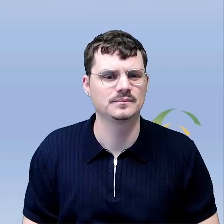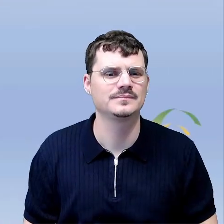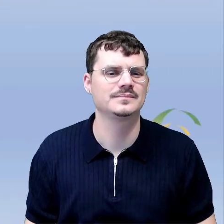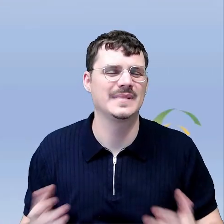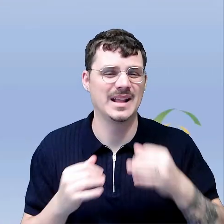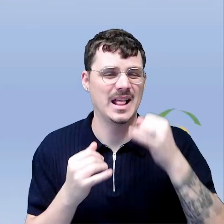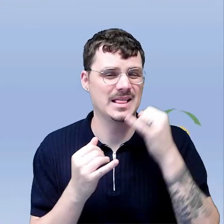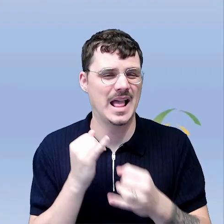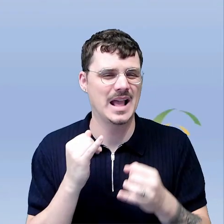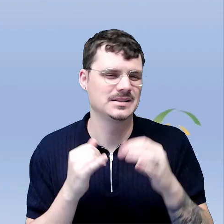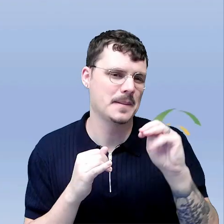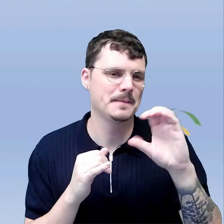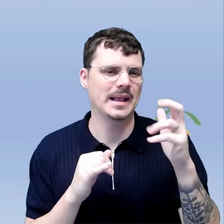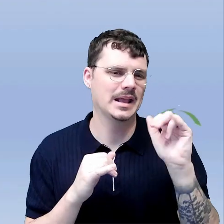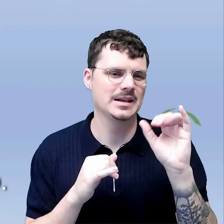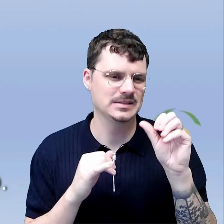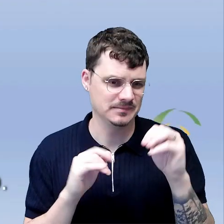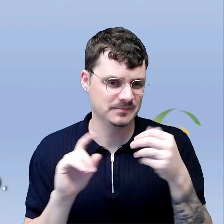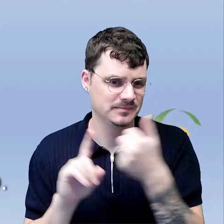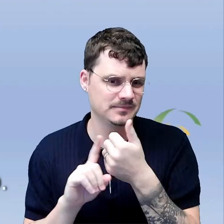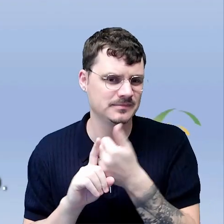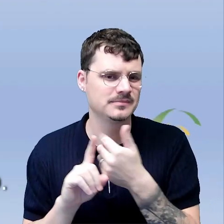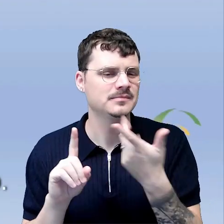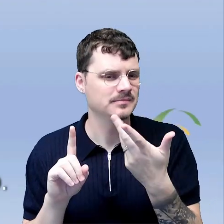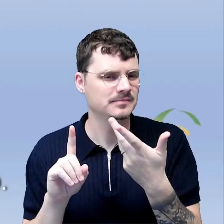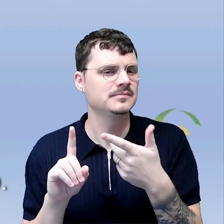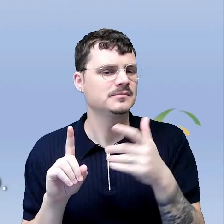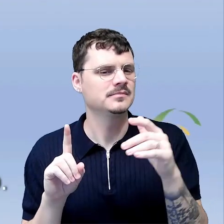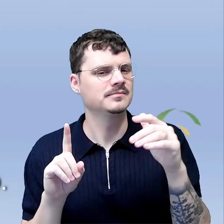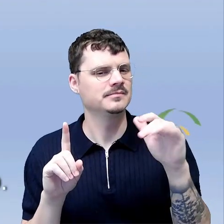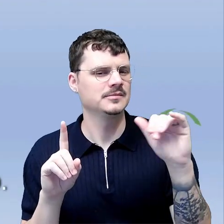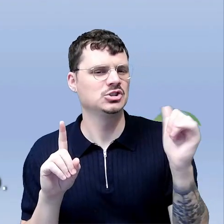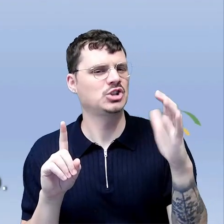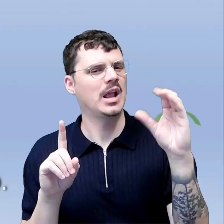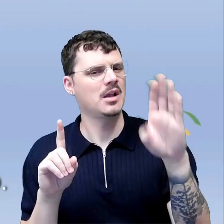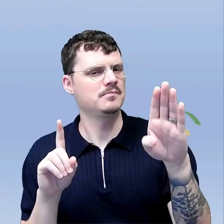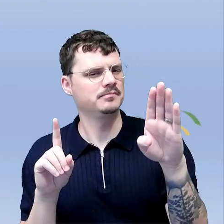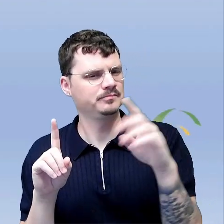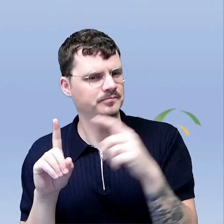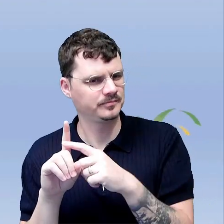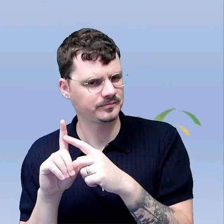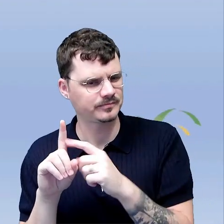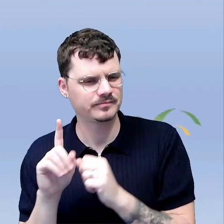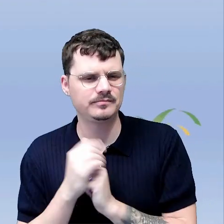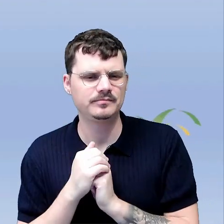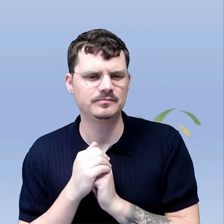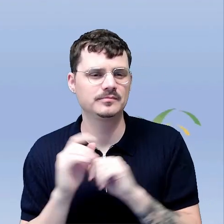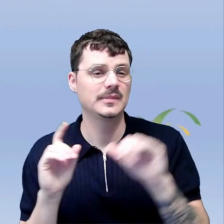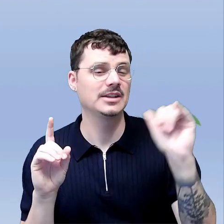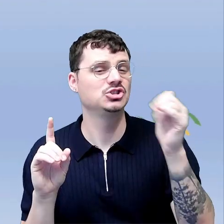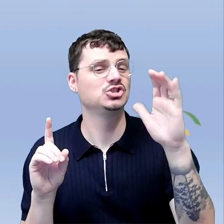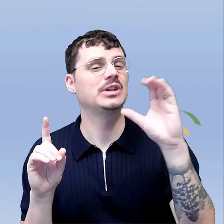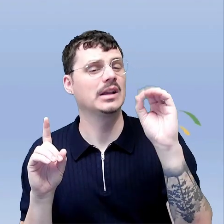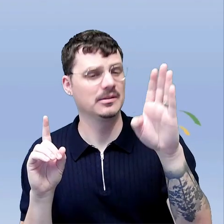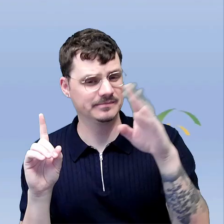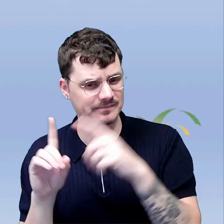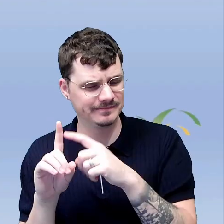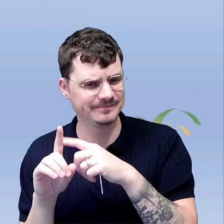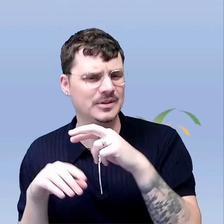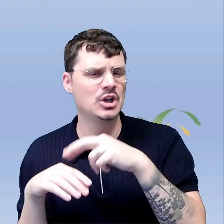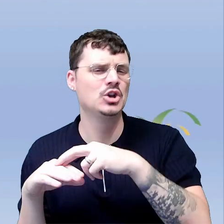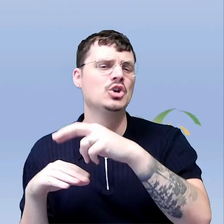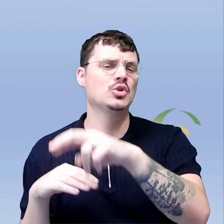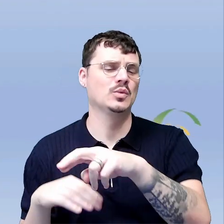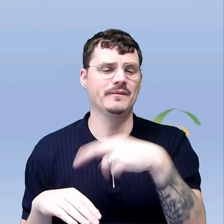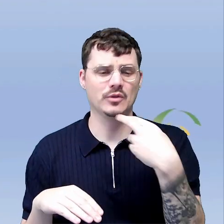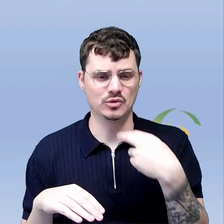And the last mechanism is illustrated by a little dude named Jacob. Jacob was